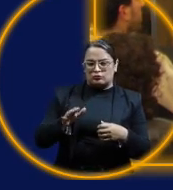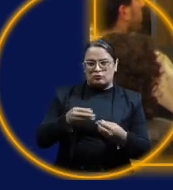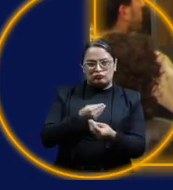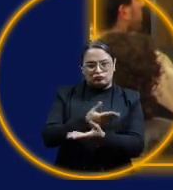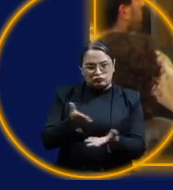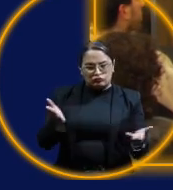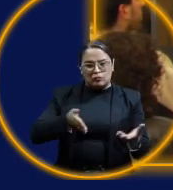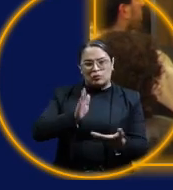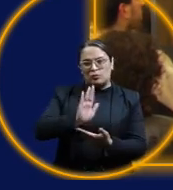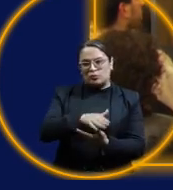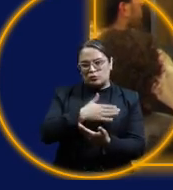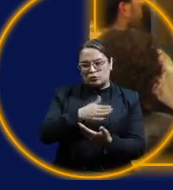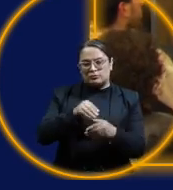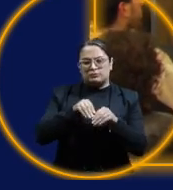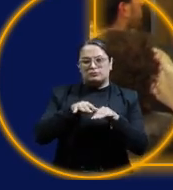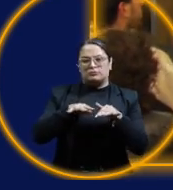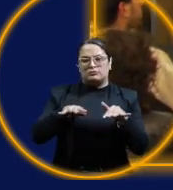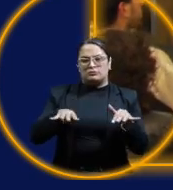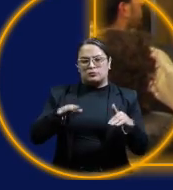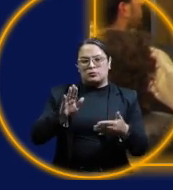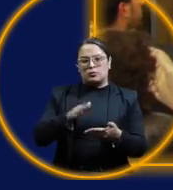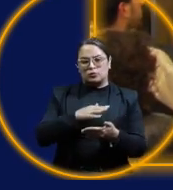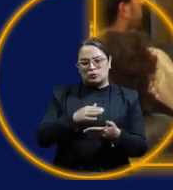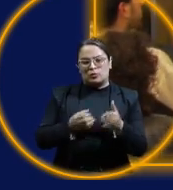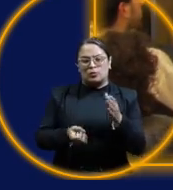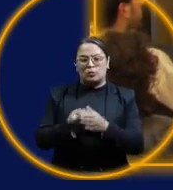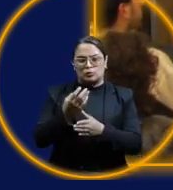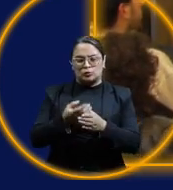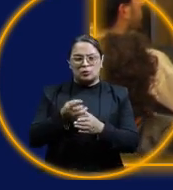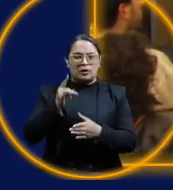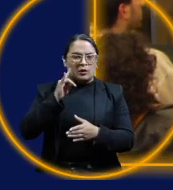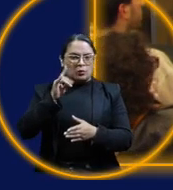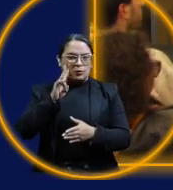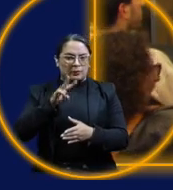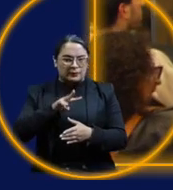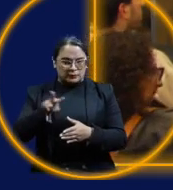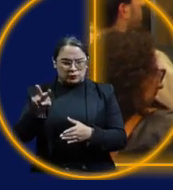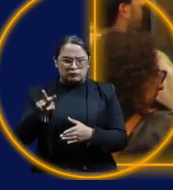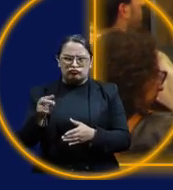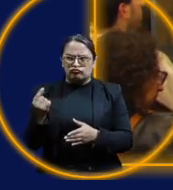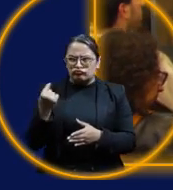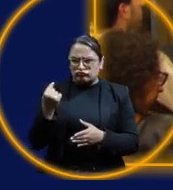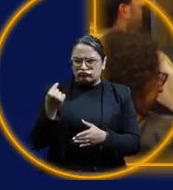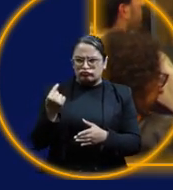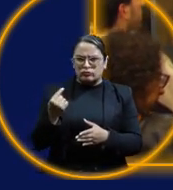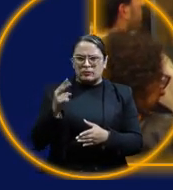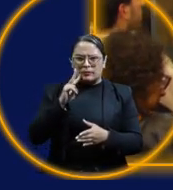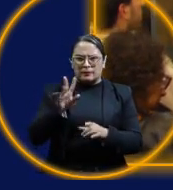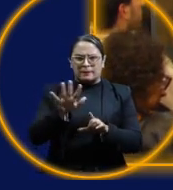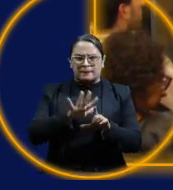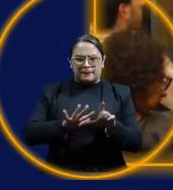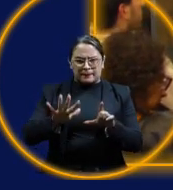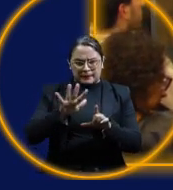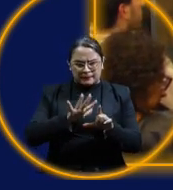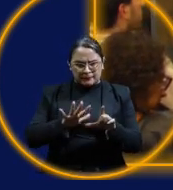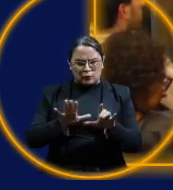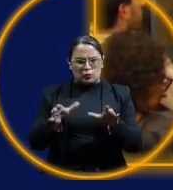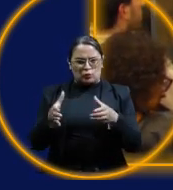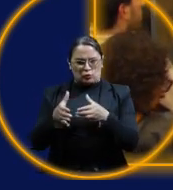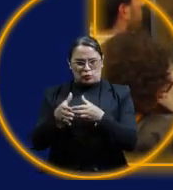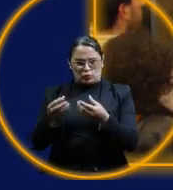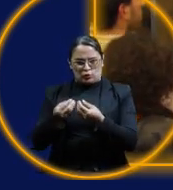music Industry has done and to expand herself and Beyond the music with audiovisual once She has produced One For